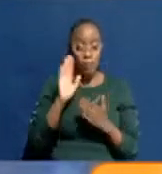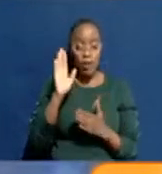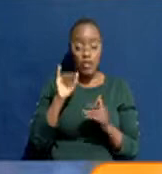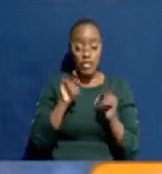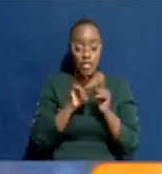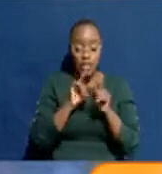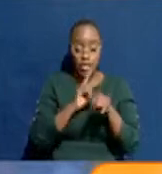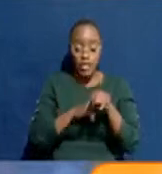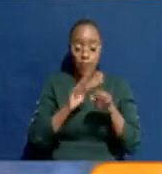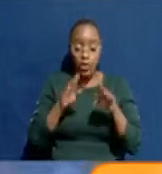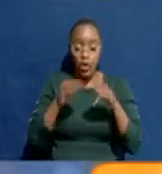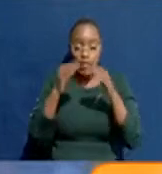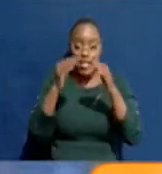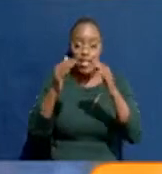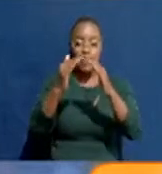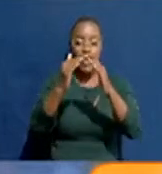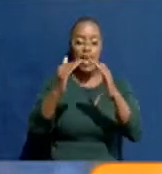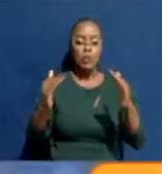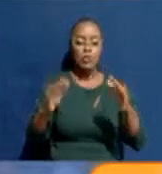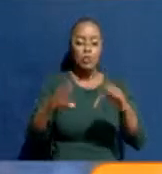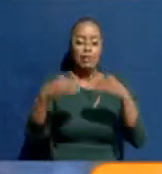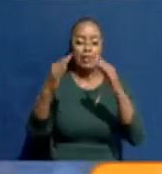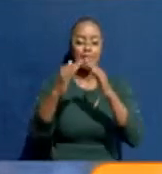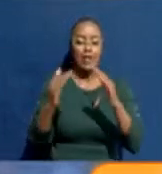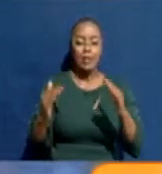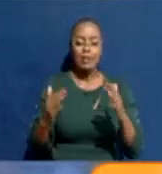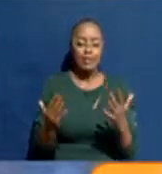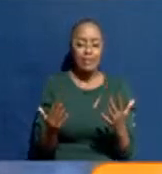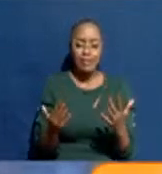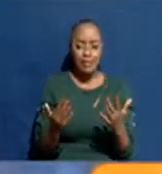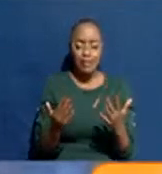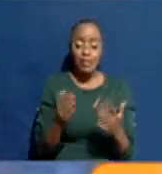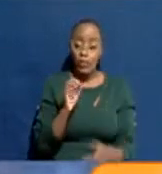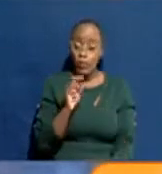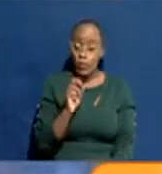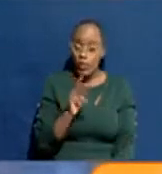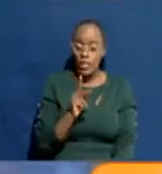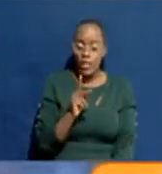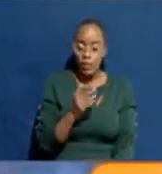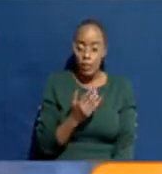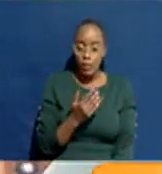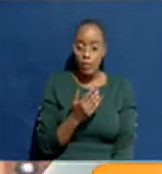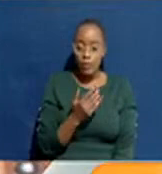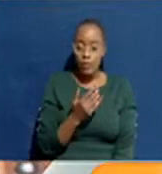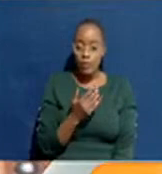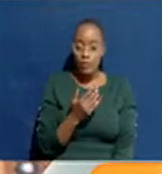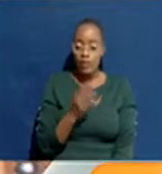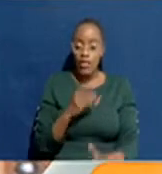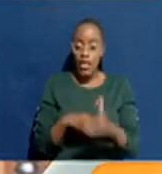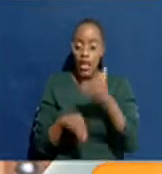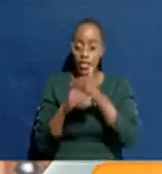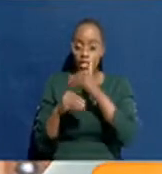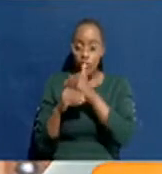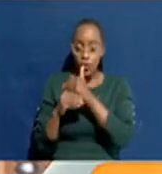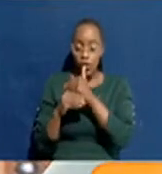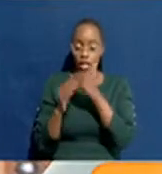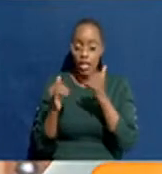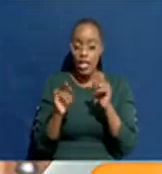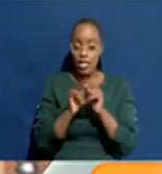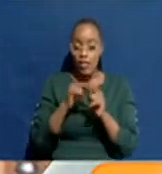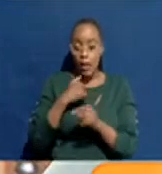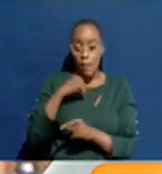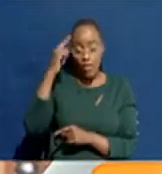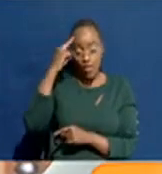pretext that you will give them housing. Okay. All right. Yeah. Just the addition I'd make, because I